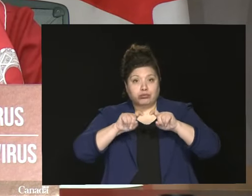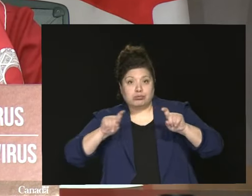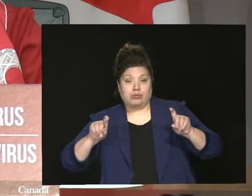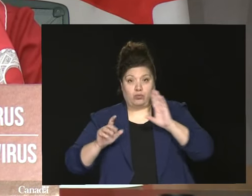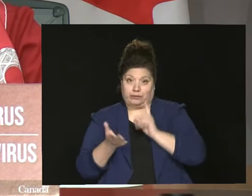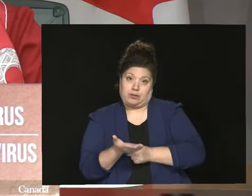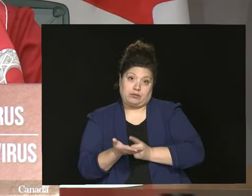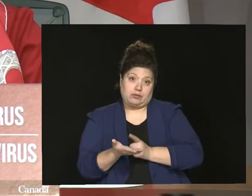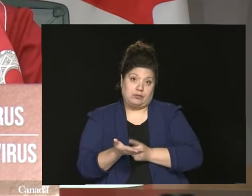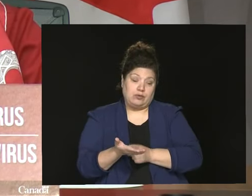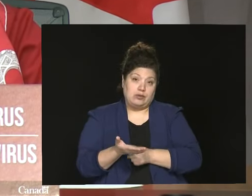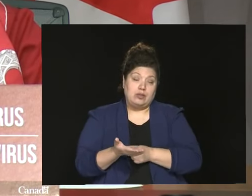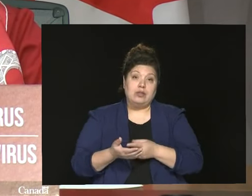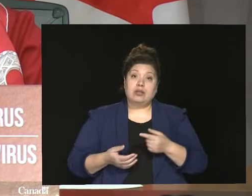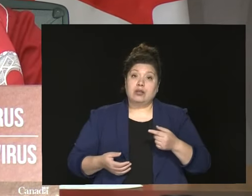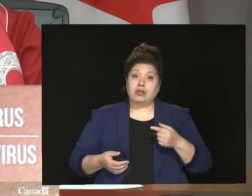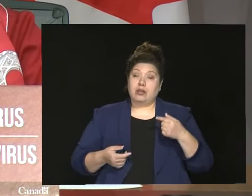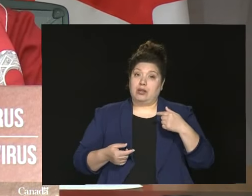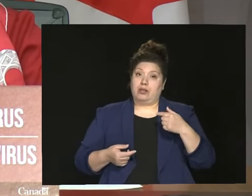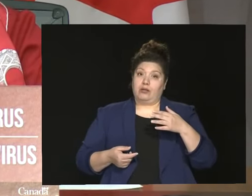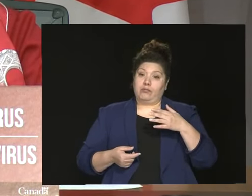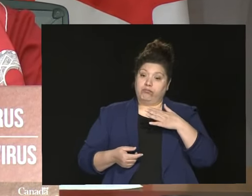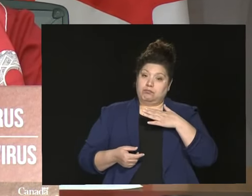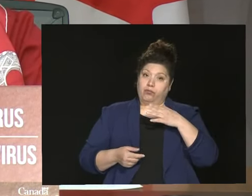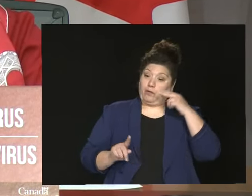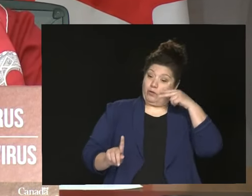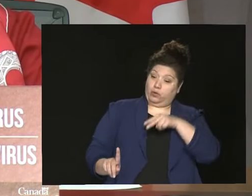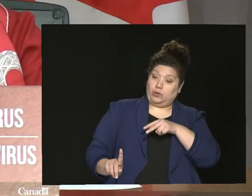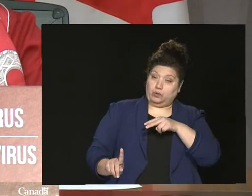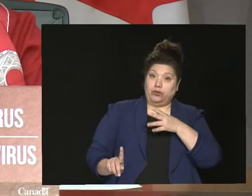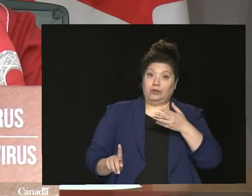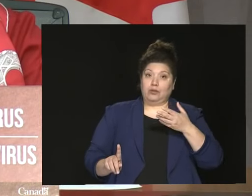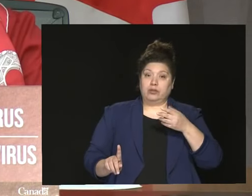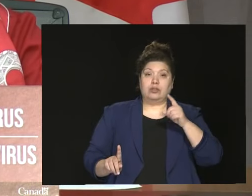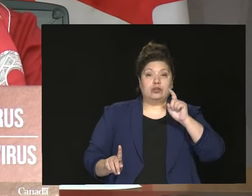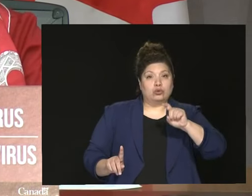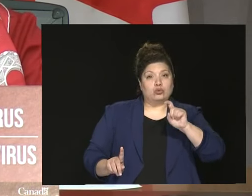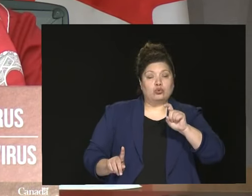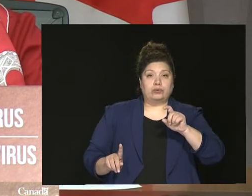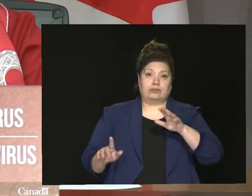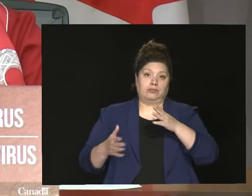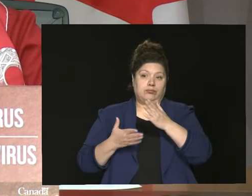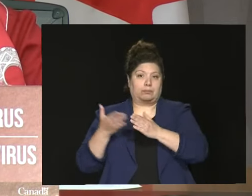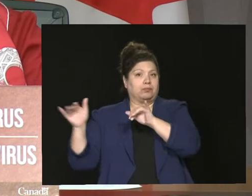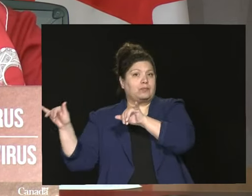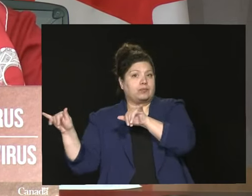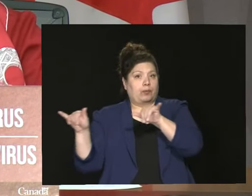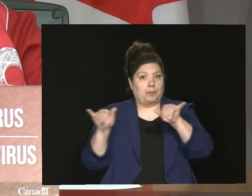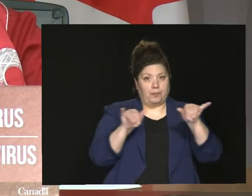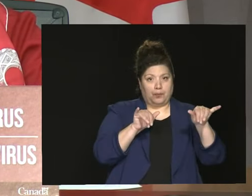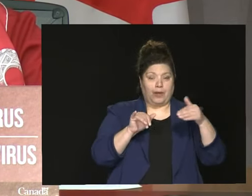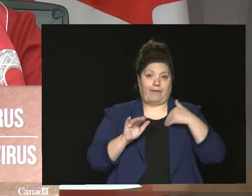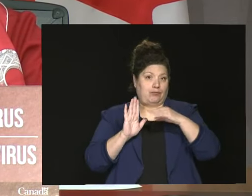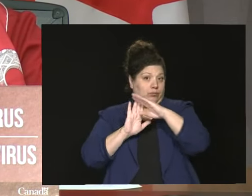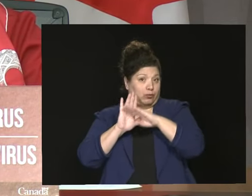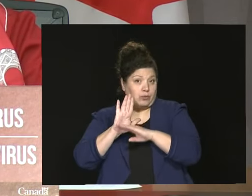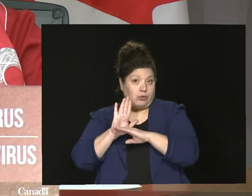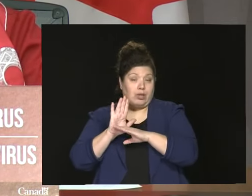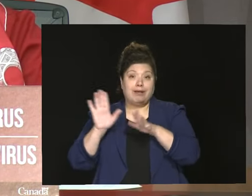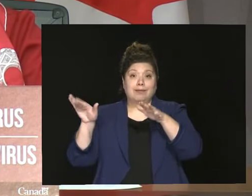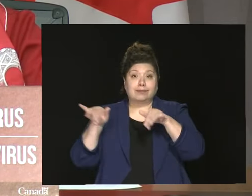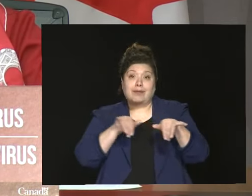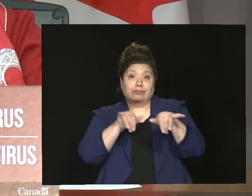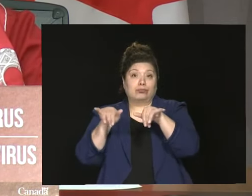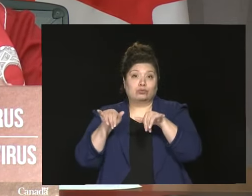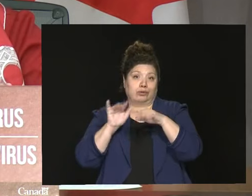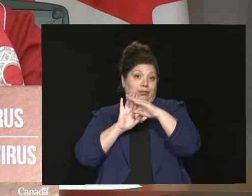country, we should have some shared principles and some shared standards that help guide us all